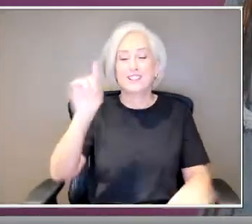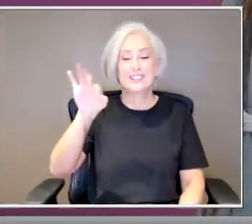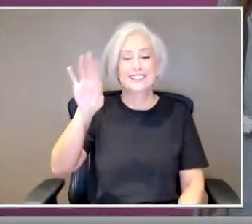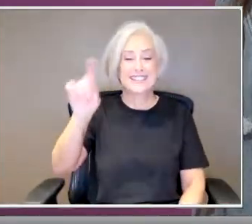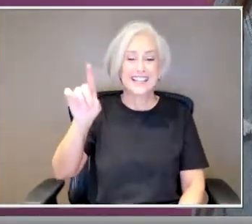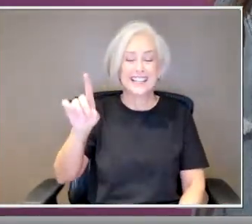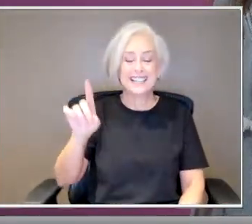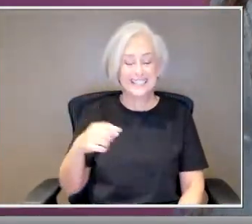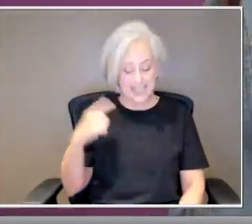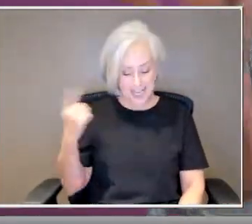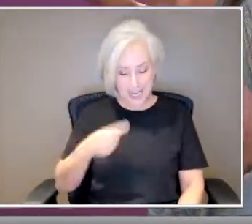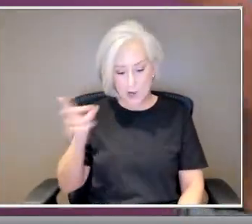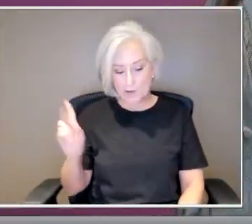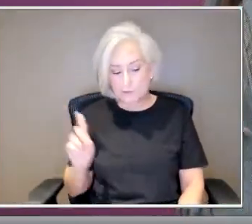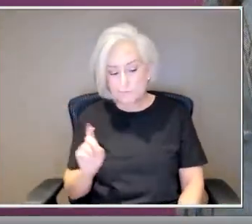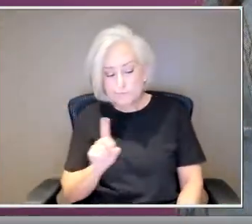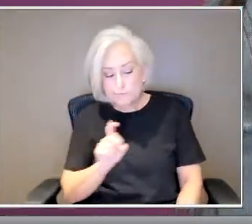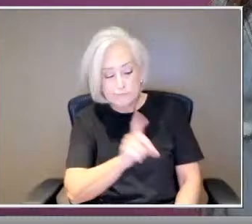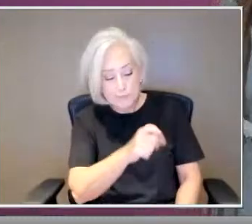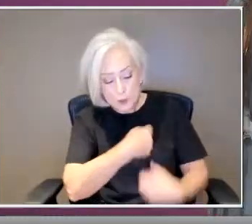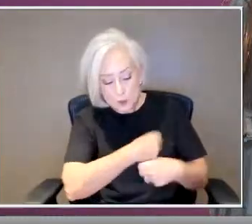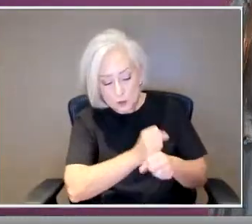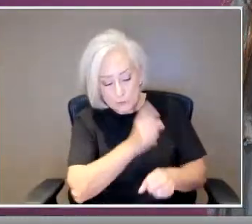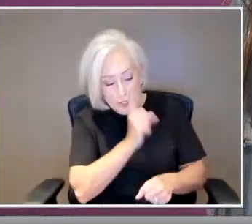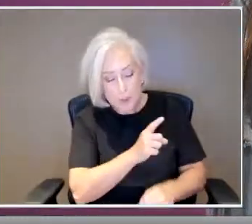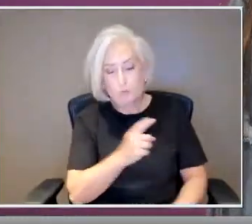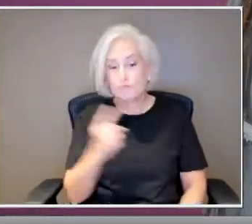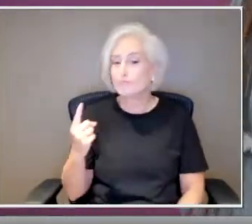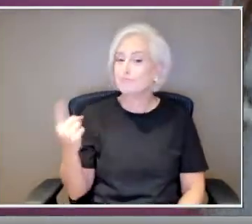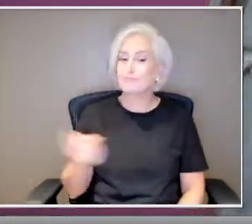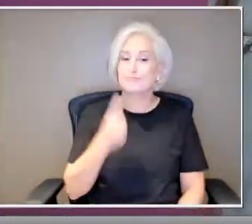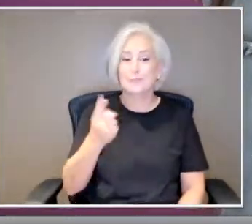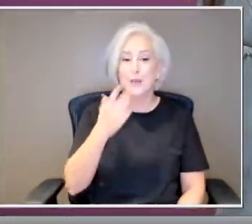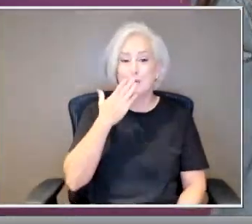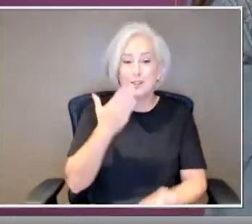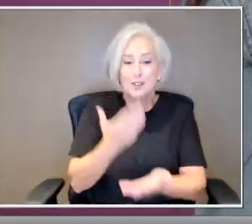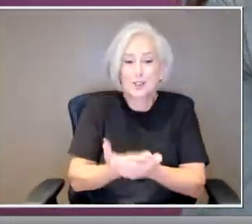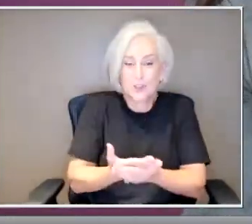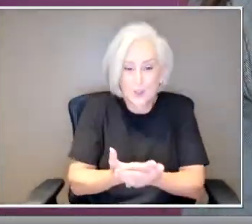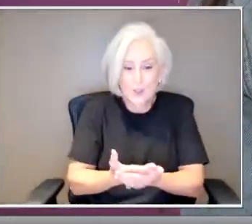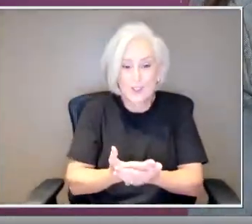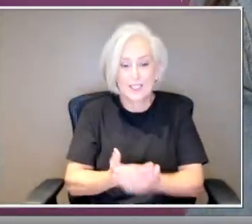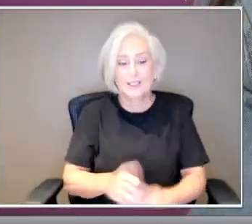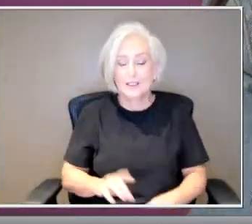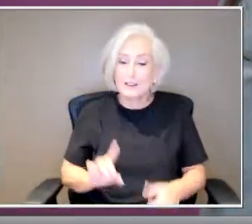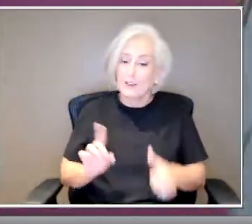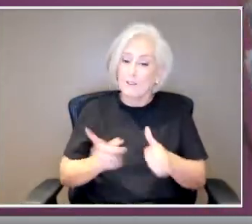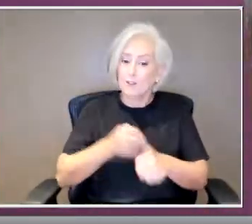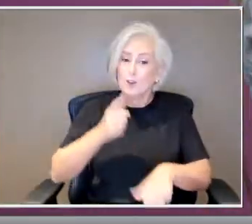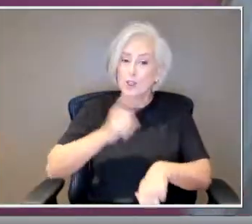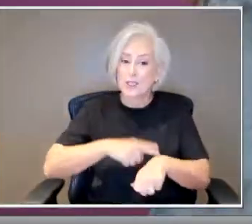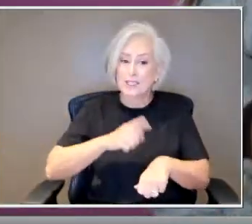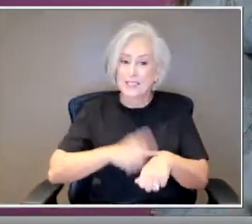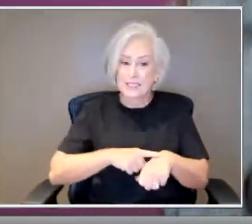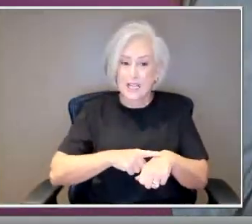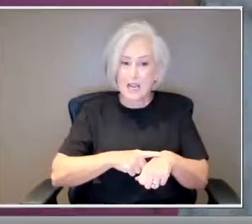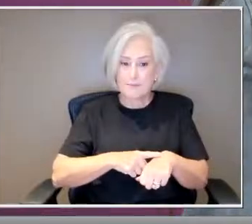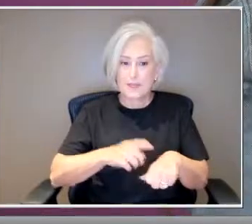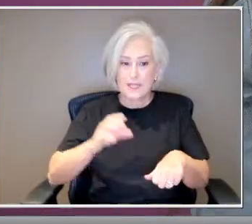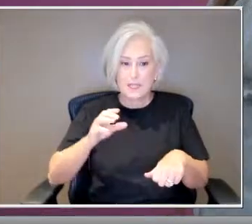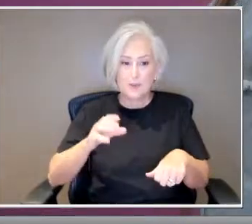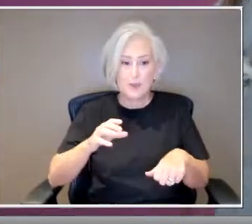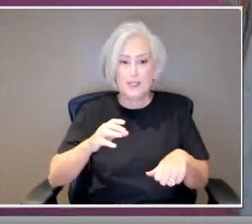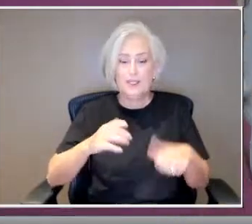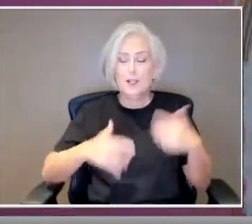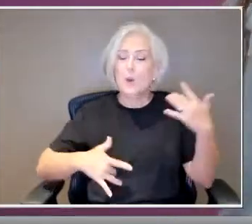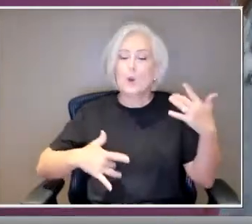make sure, just to make sure. Never, not once have. At first he used to take them and you